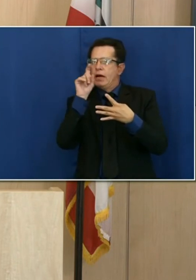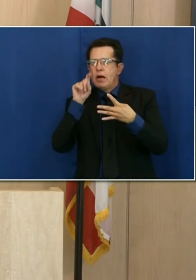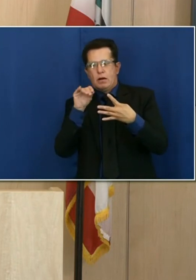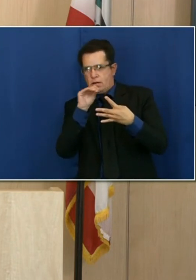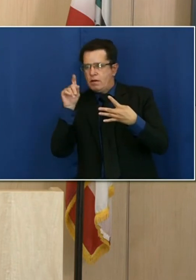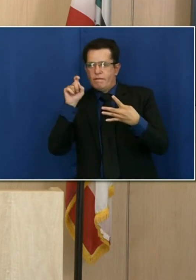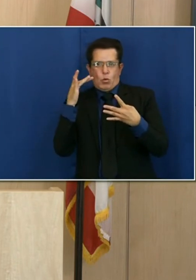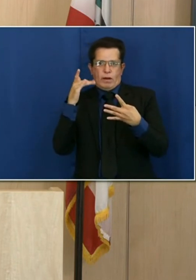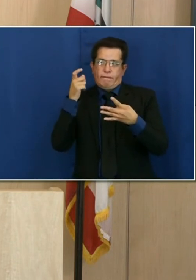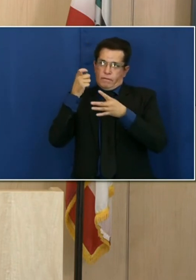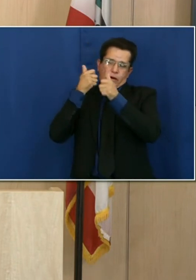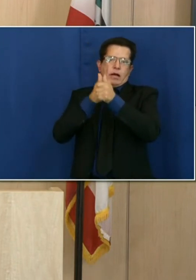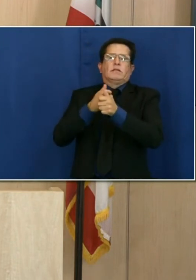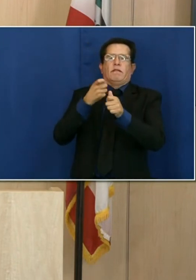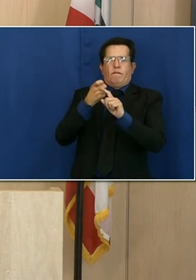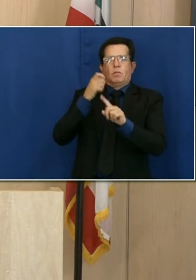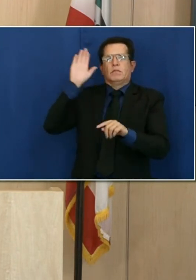guidance from the state.